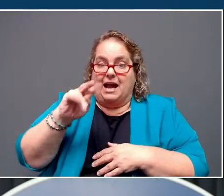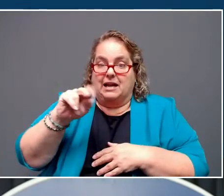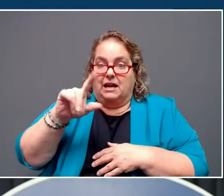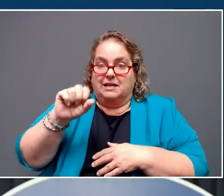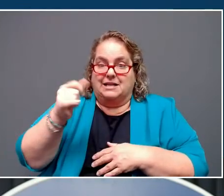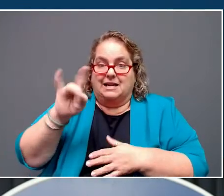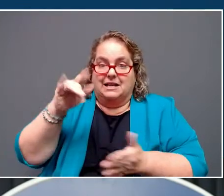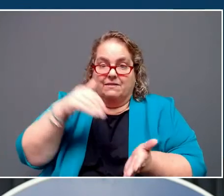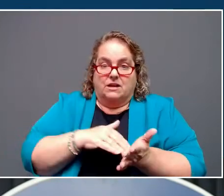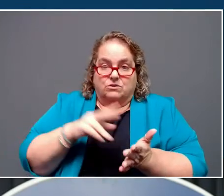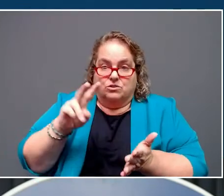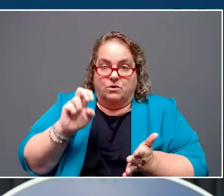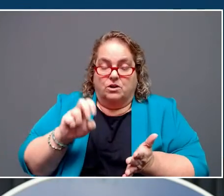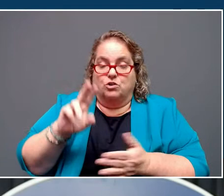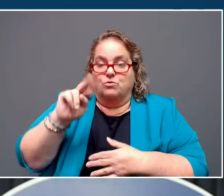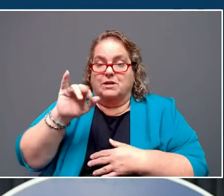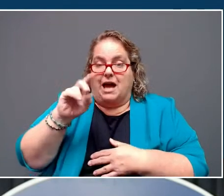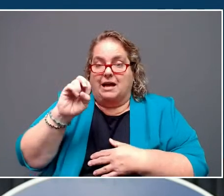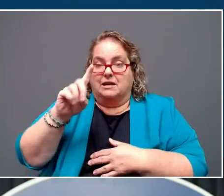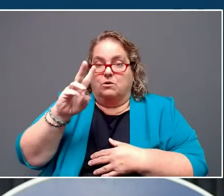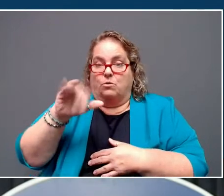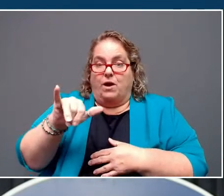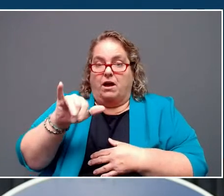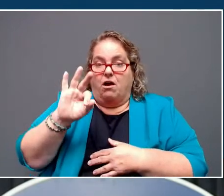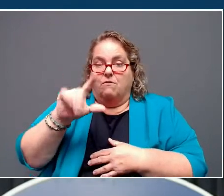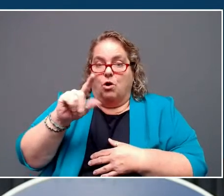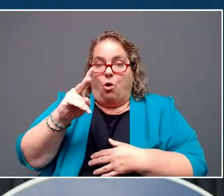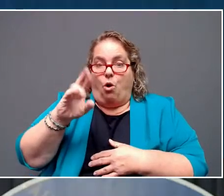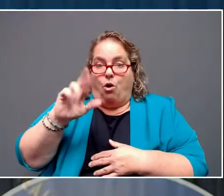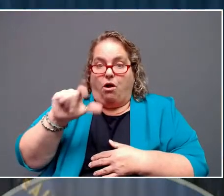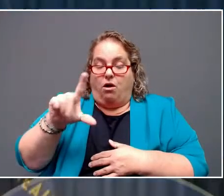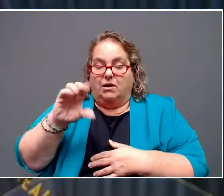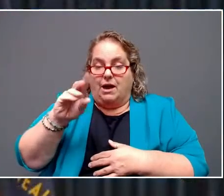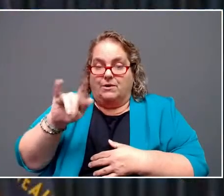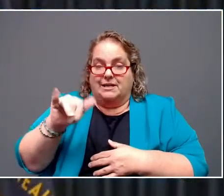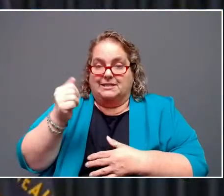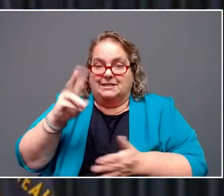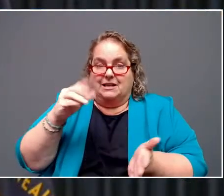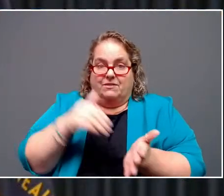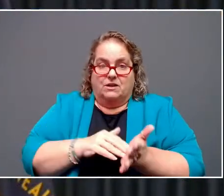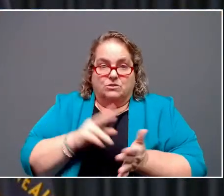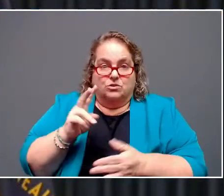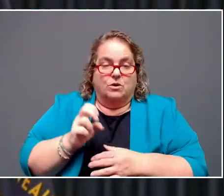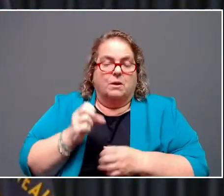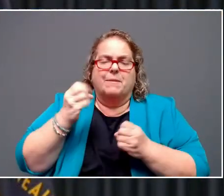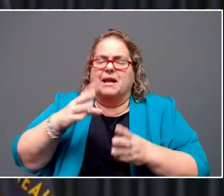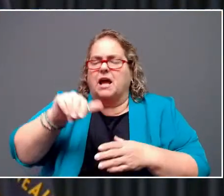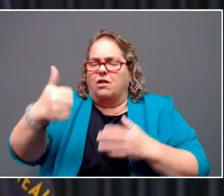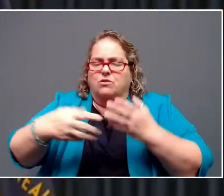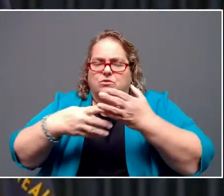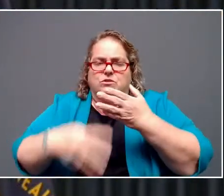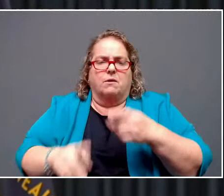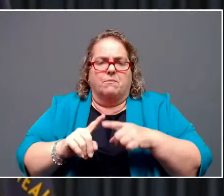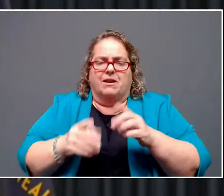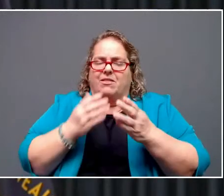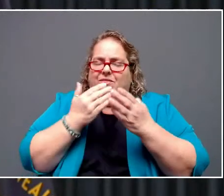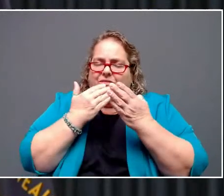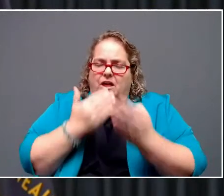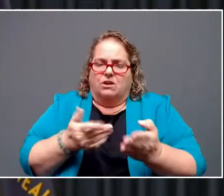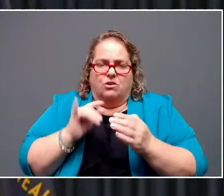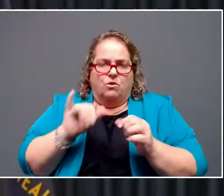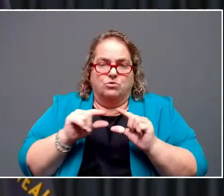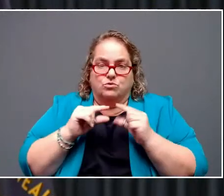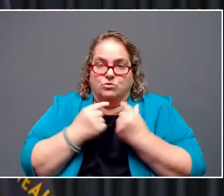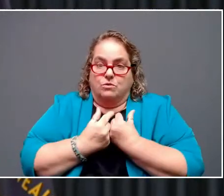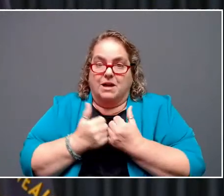Way of Laurel County, $16,200. There's lots of others, but thank you to those groups and to everybody who's